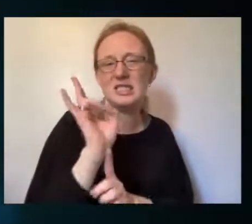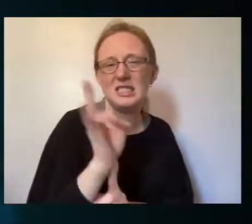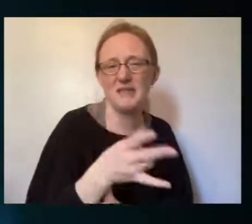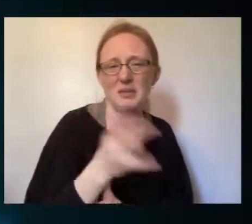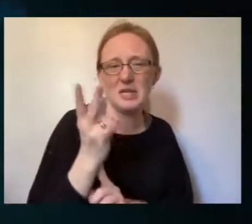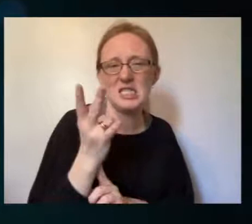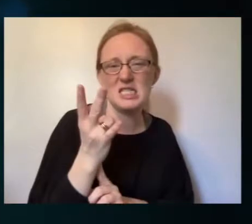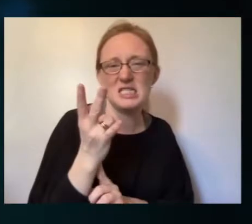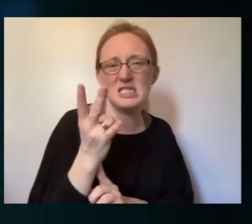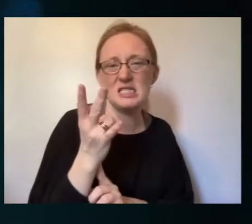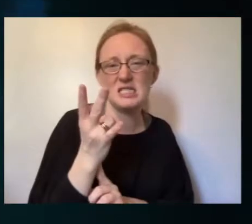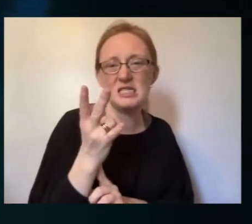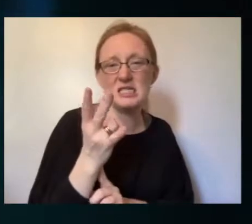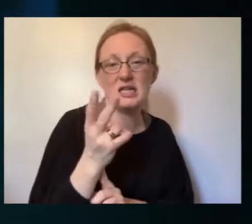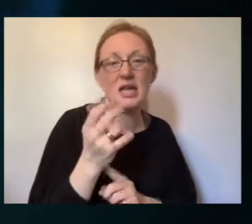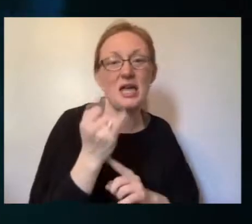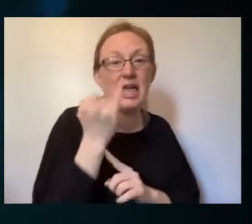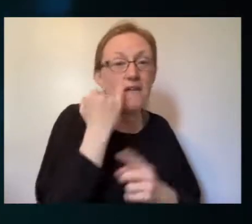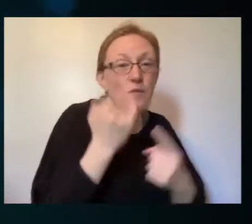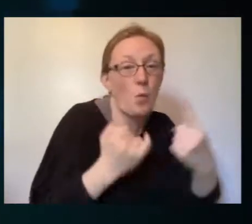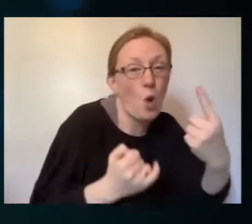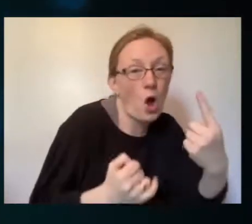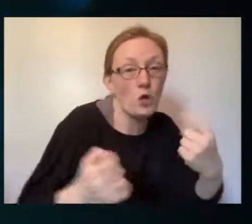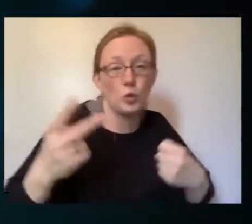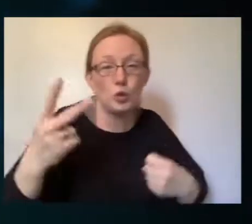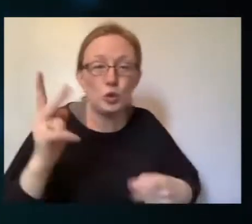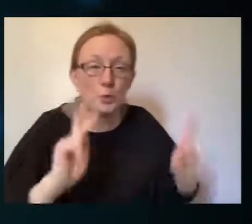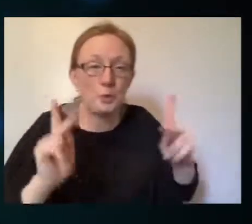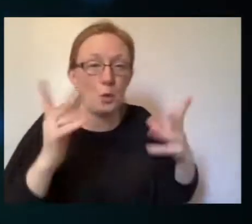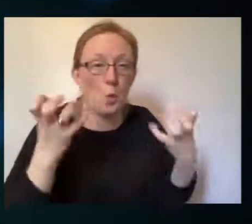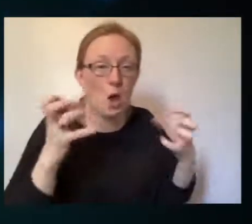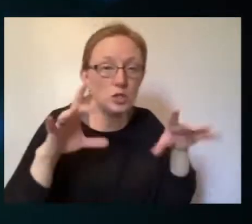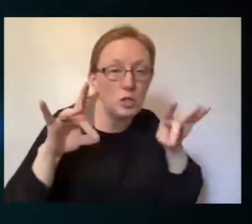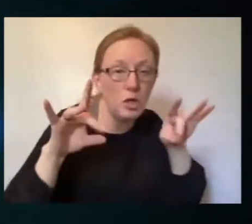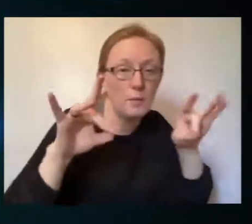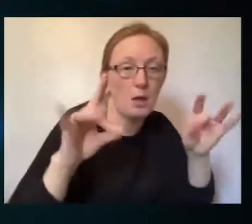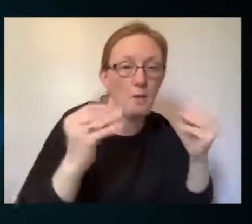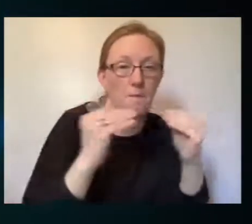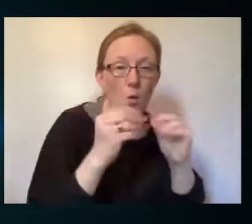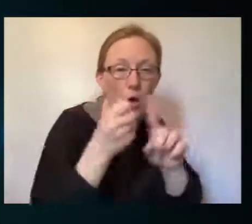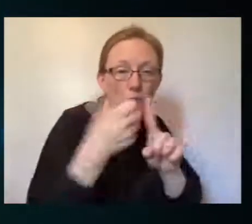If one or two of you would like to pick up on,